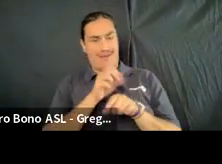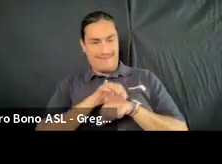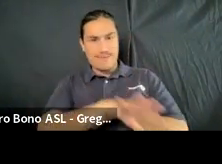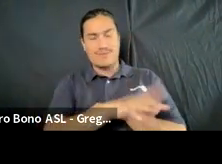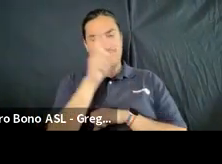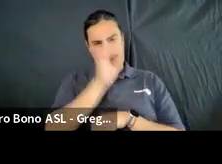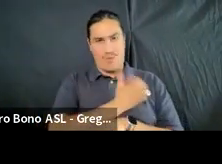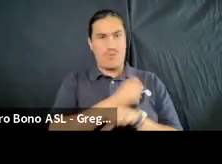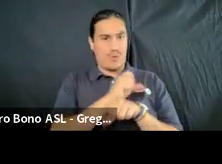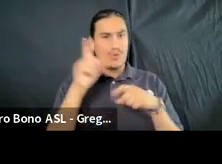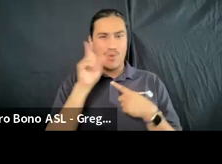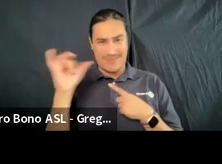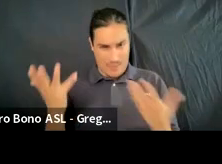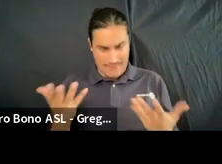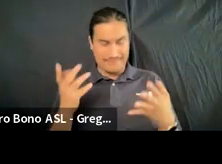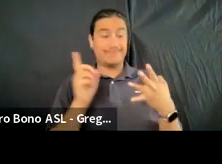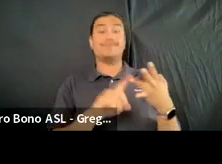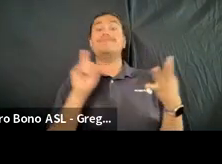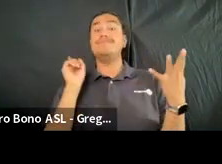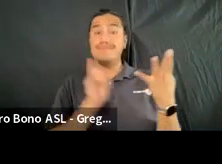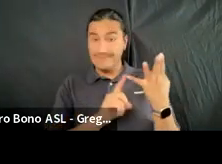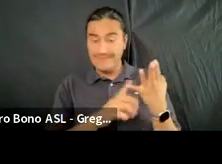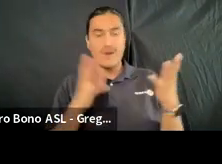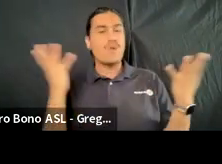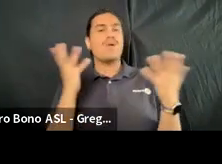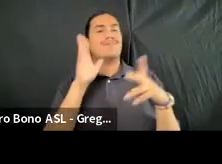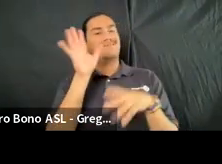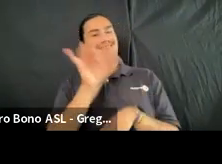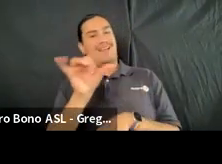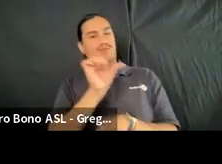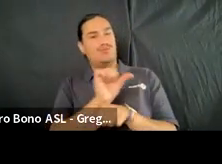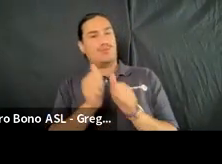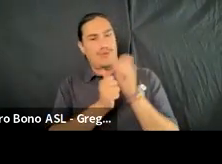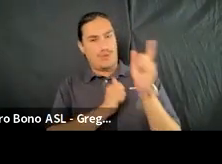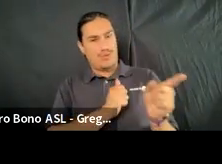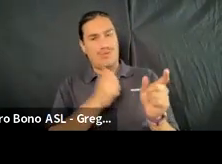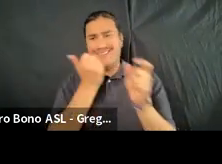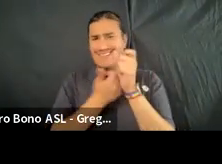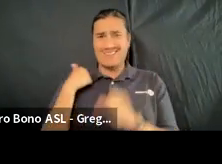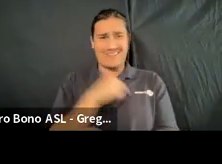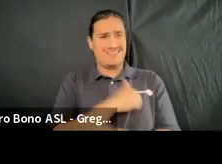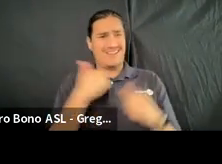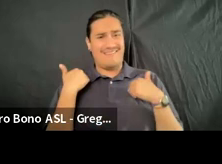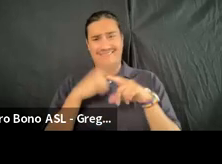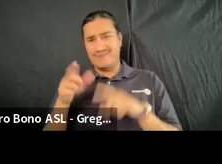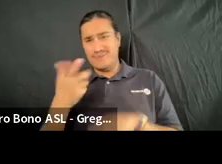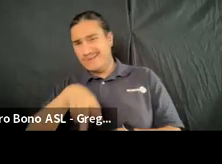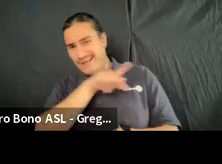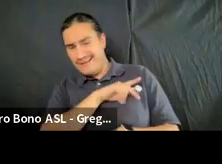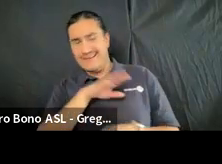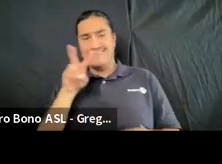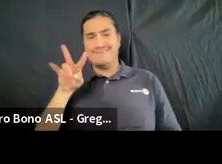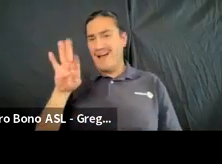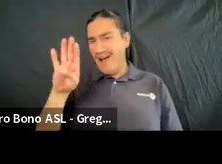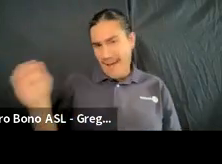to number four, which is what it's like to work with you, right? Because we all have a unique vibe and a unique process. I know for me, starting out as